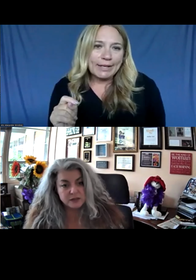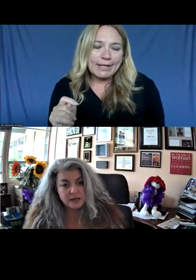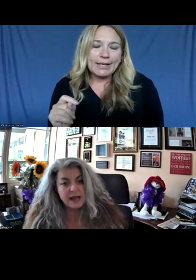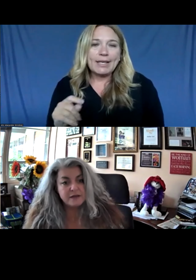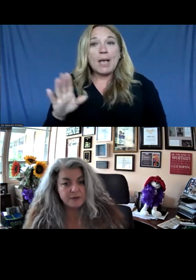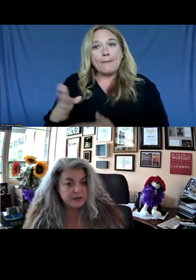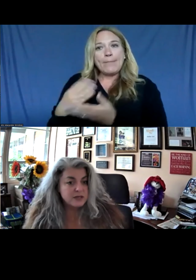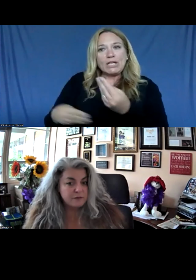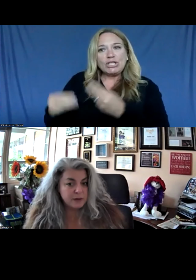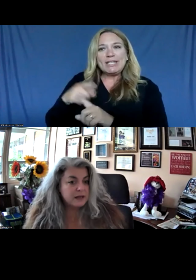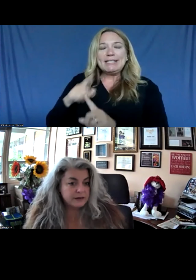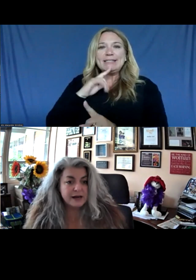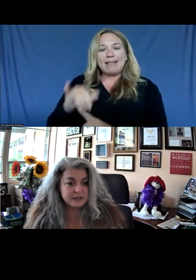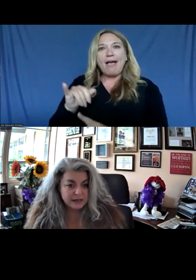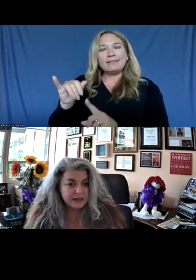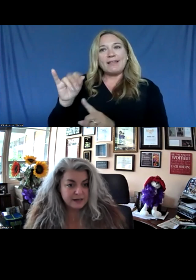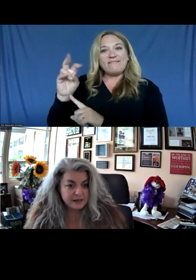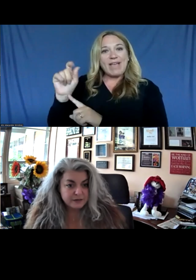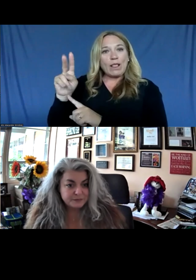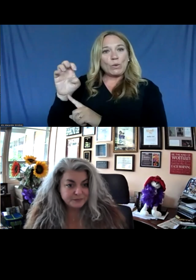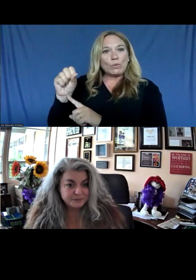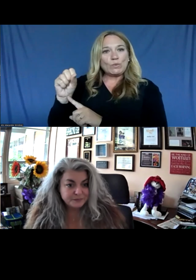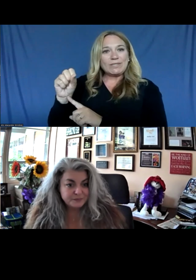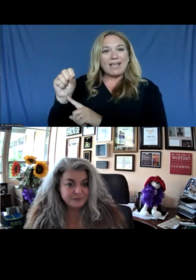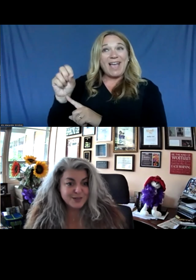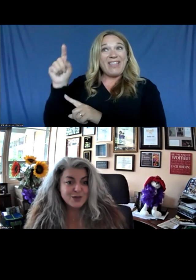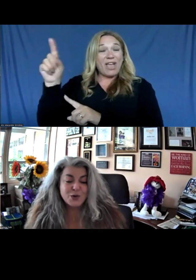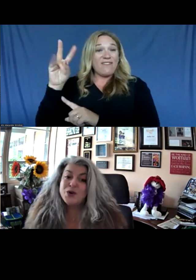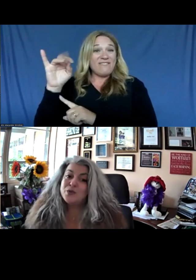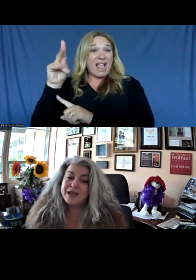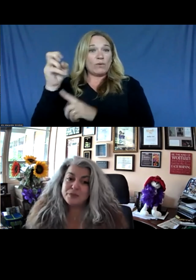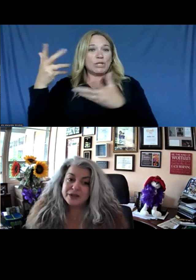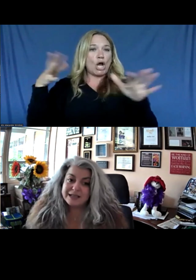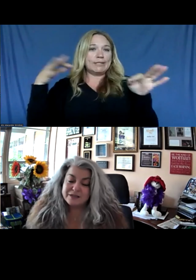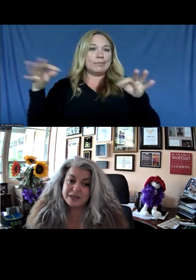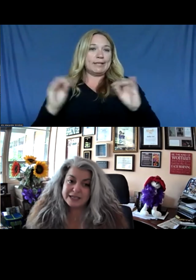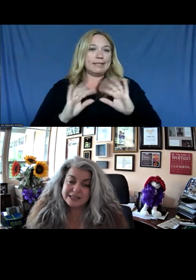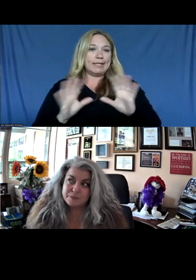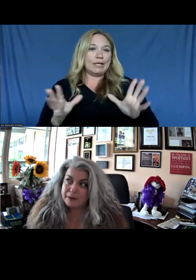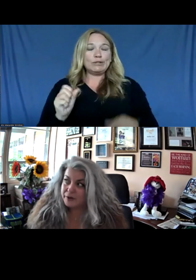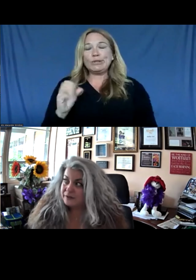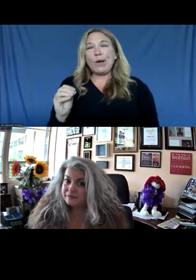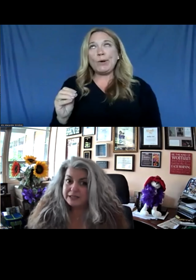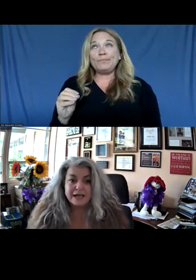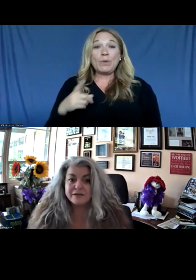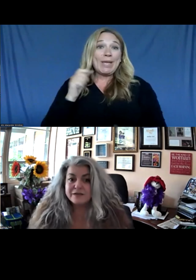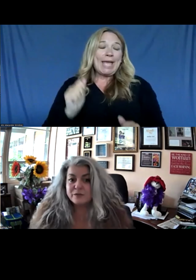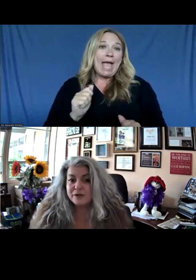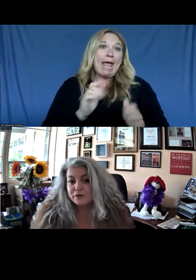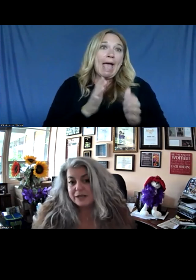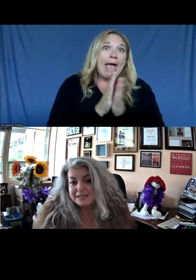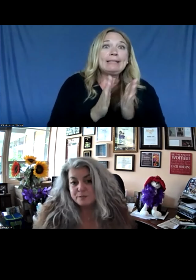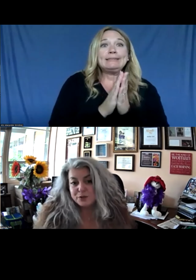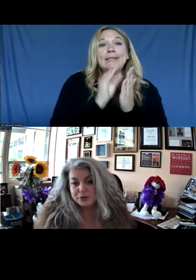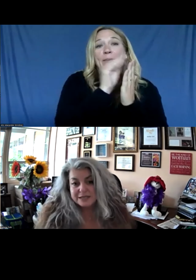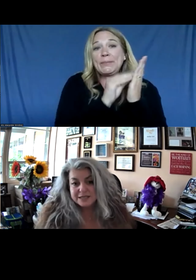values. And the values have been clearly articulated here. So we can put lots of things to paper, like